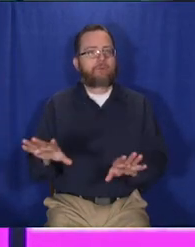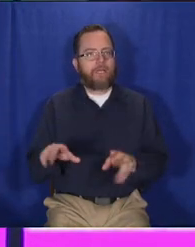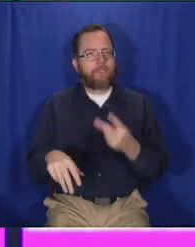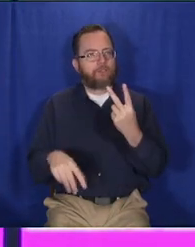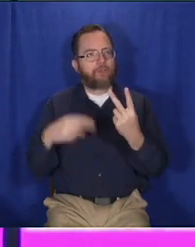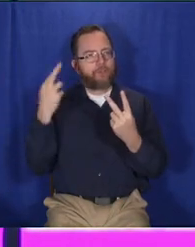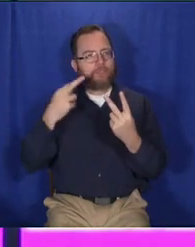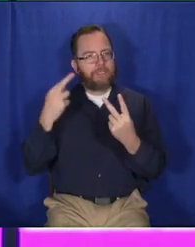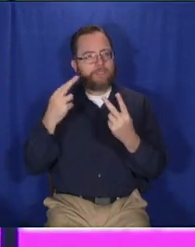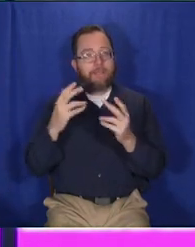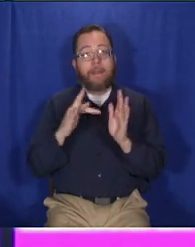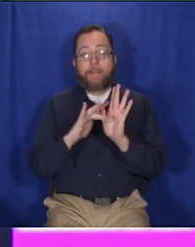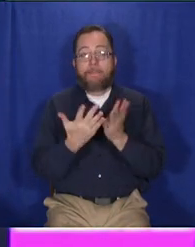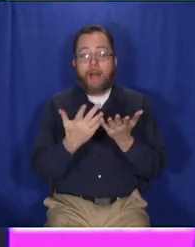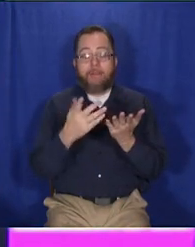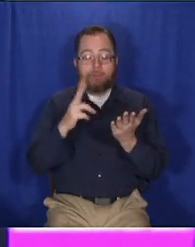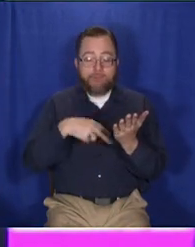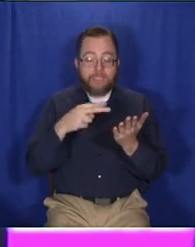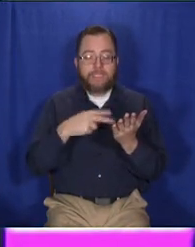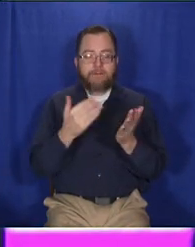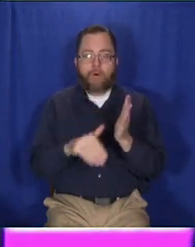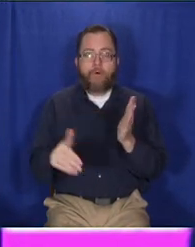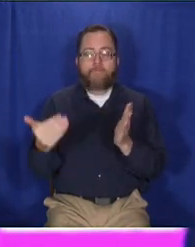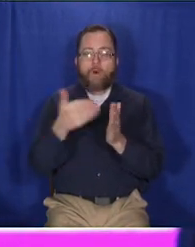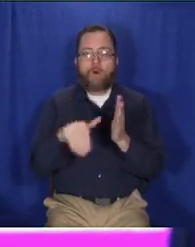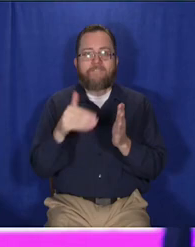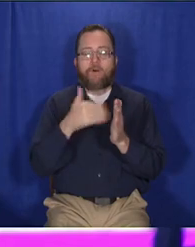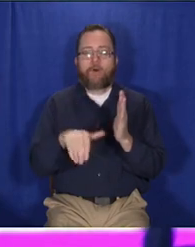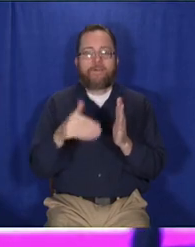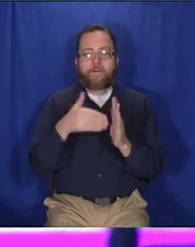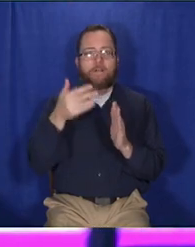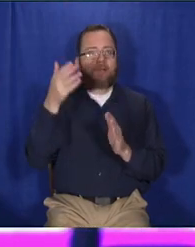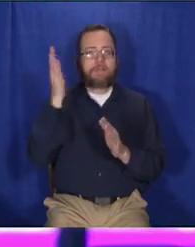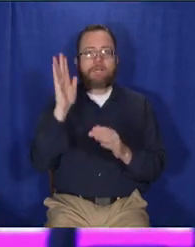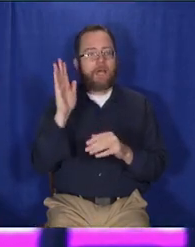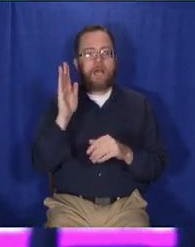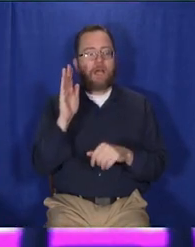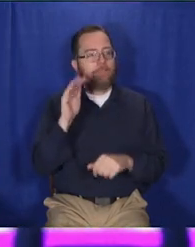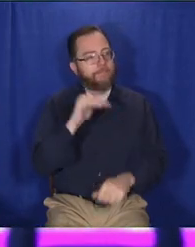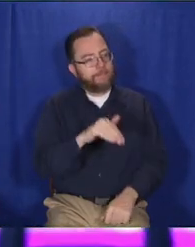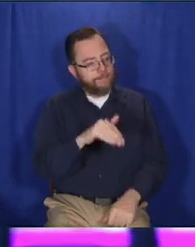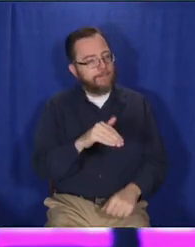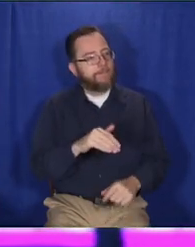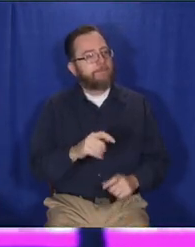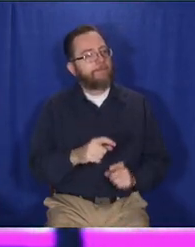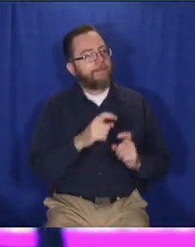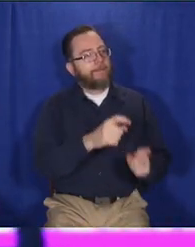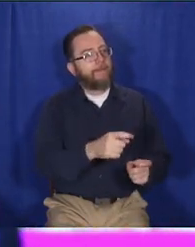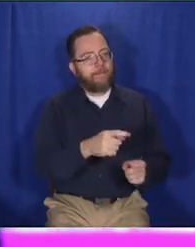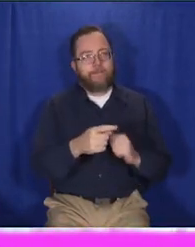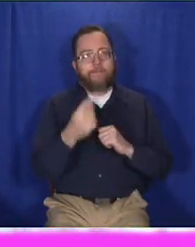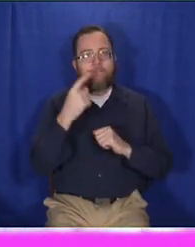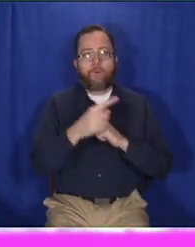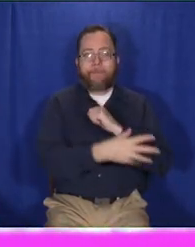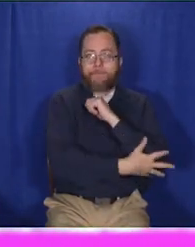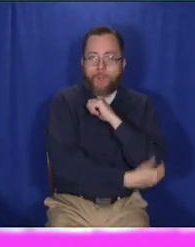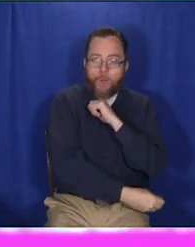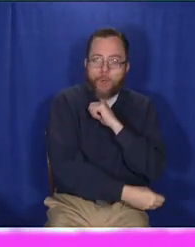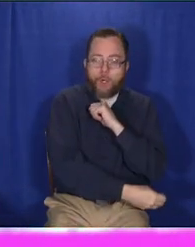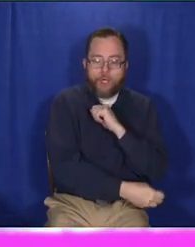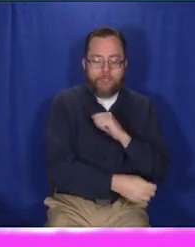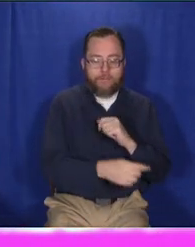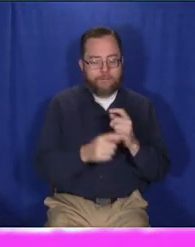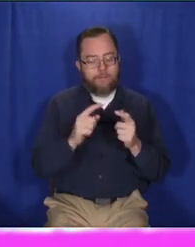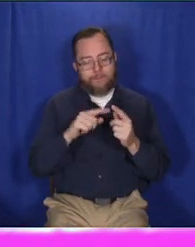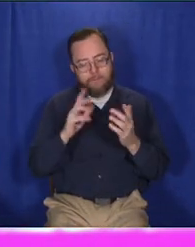all throughout the Bible, you see those two priorities that God calls us as Christians to give towards. To give toward the poor